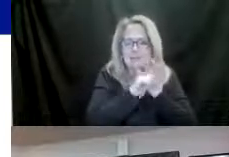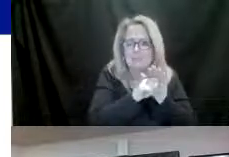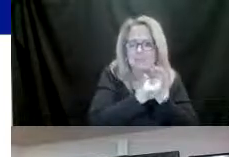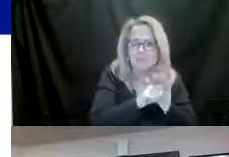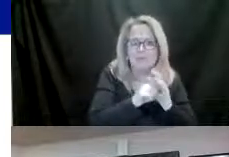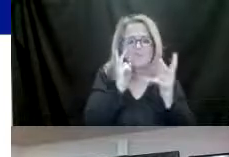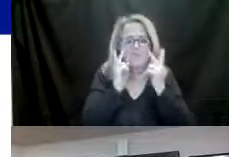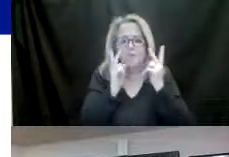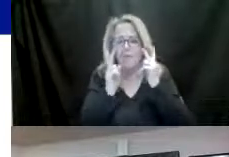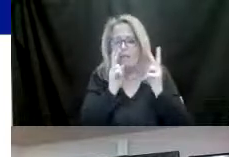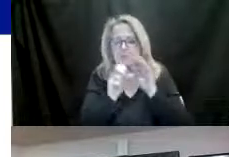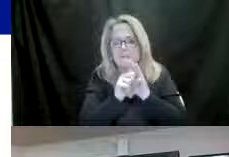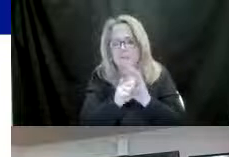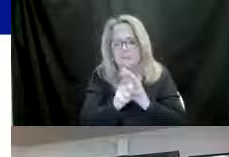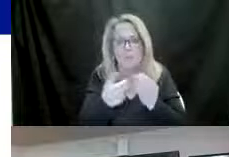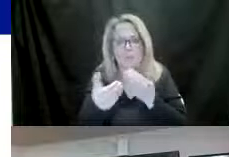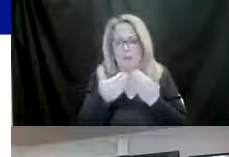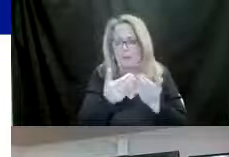visual symbols, whatever those are.